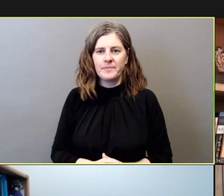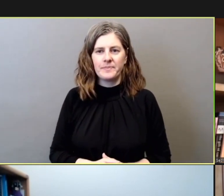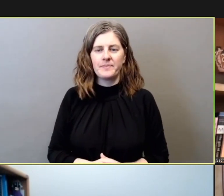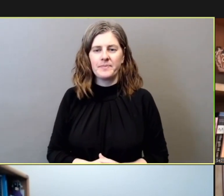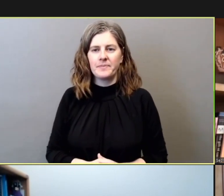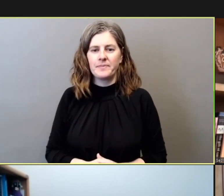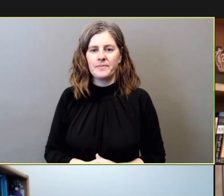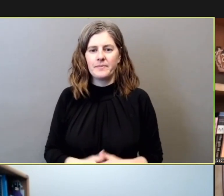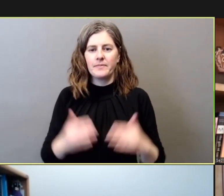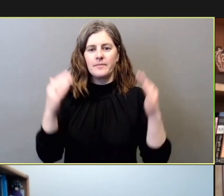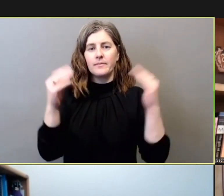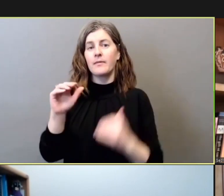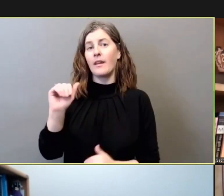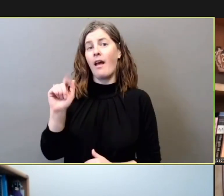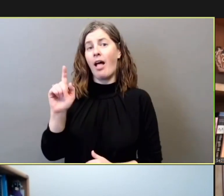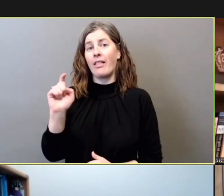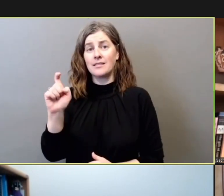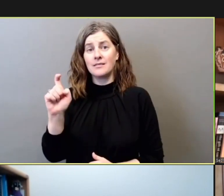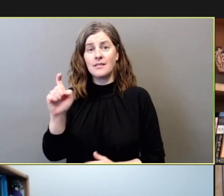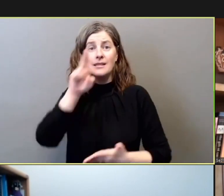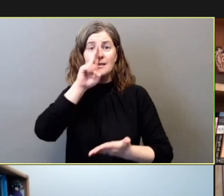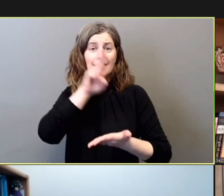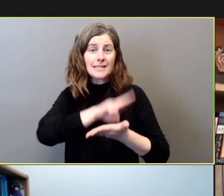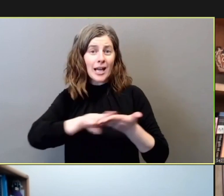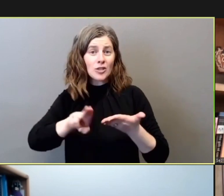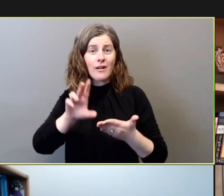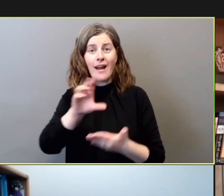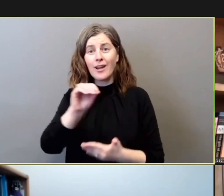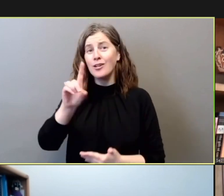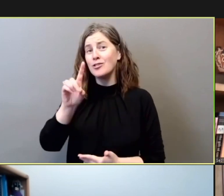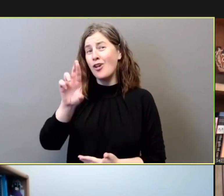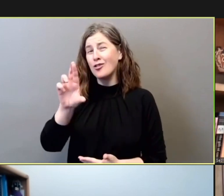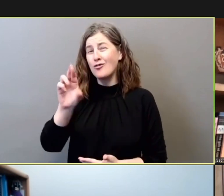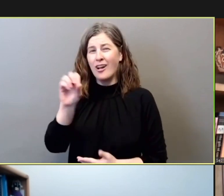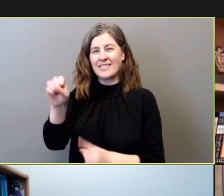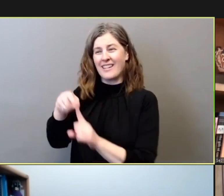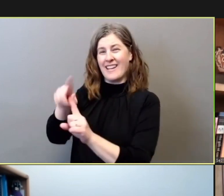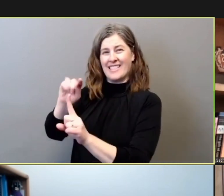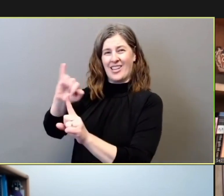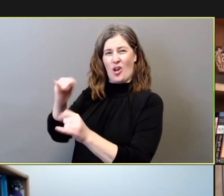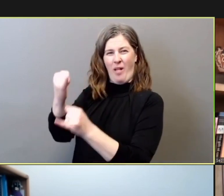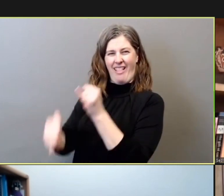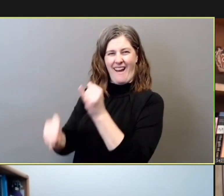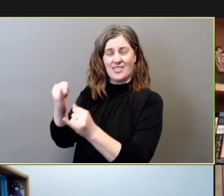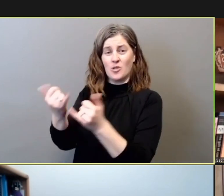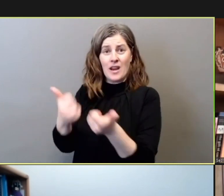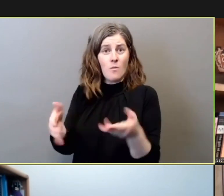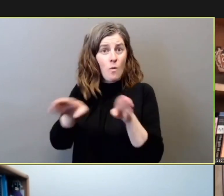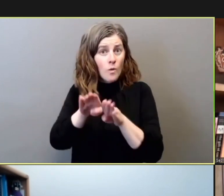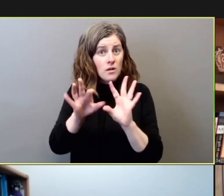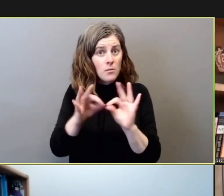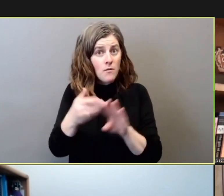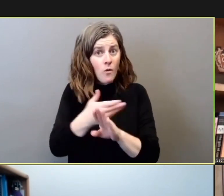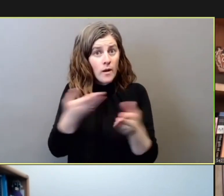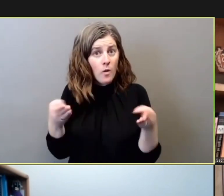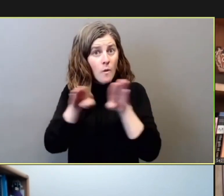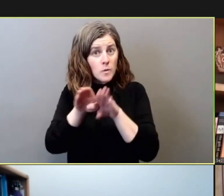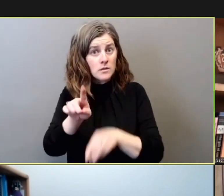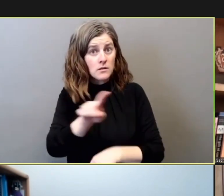Well, secretaries and Dr. Ross, TJ was our final question for today. So any closing comments before we end?